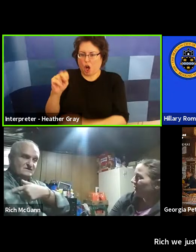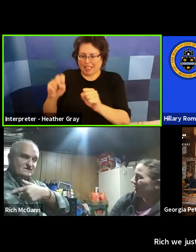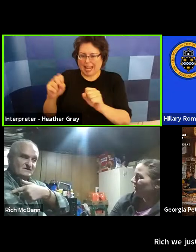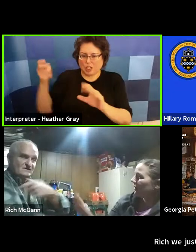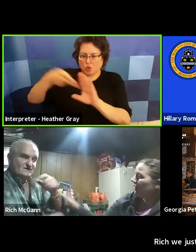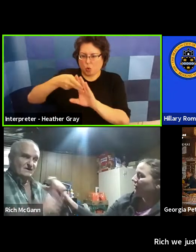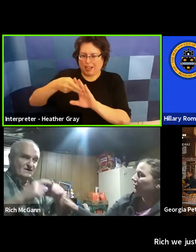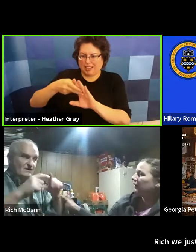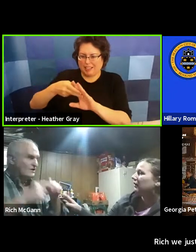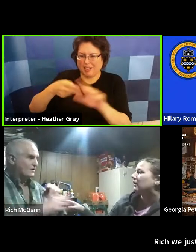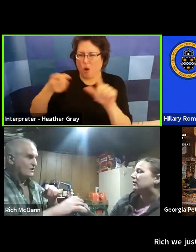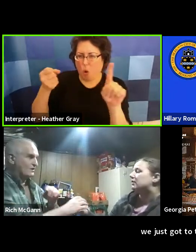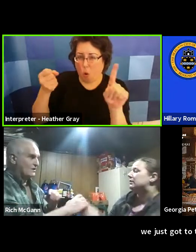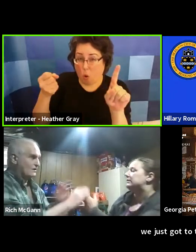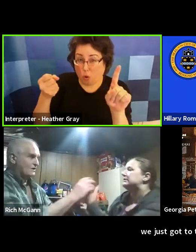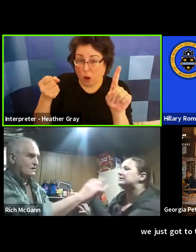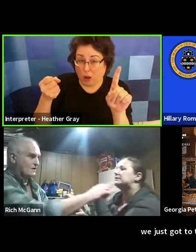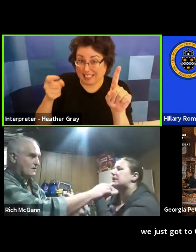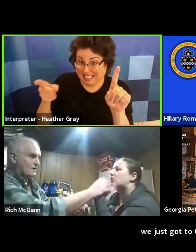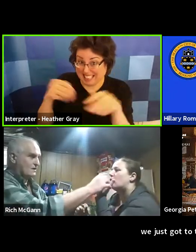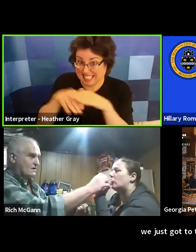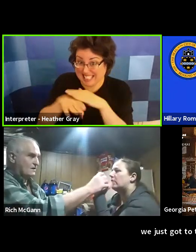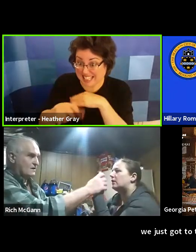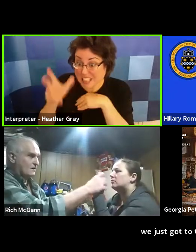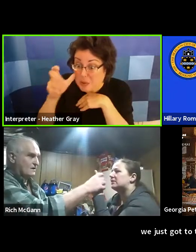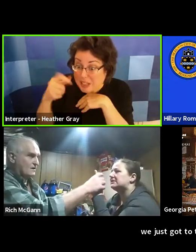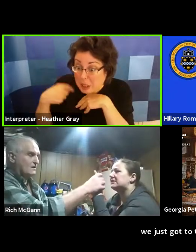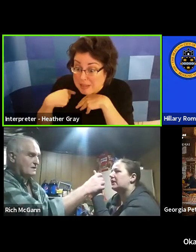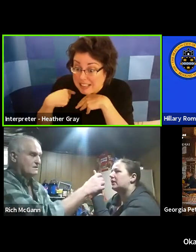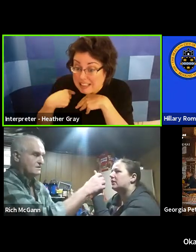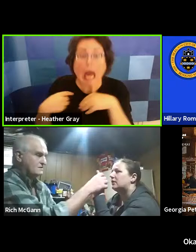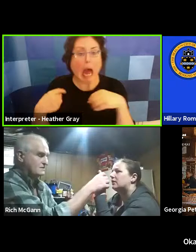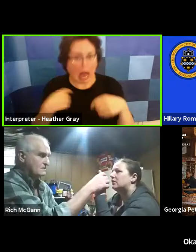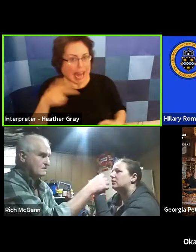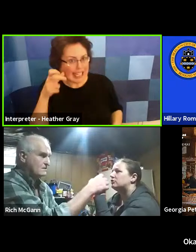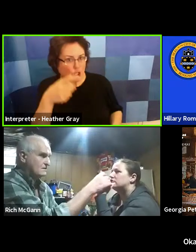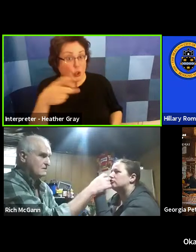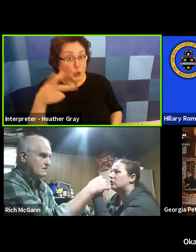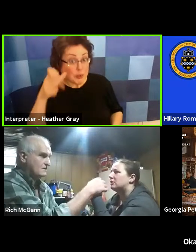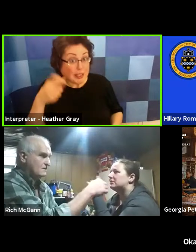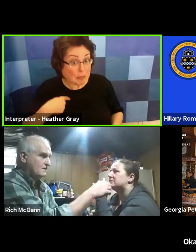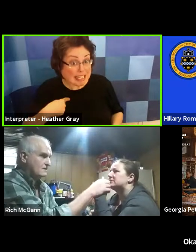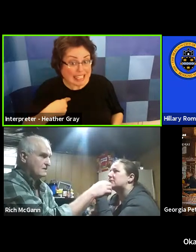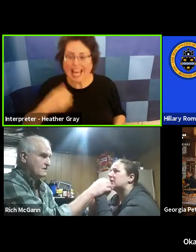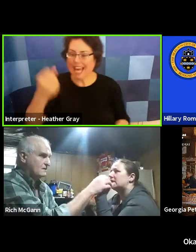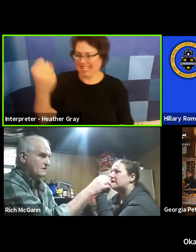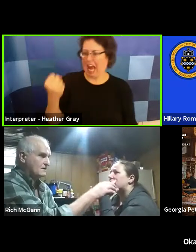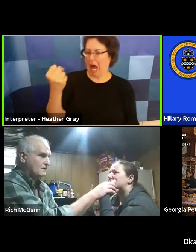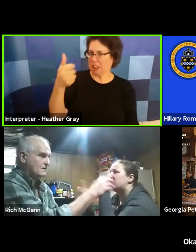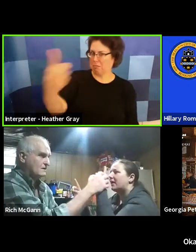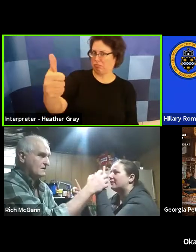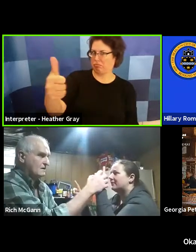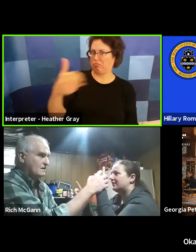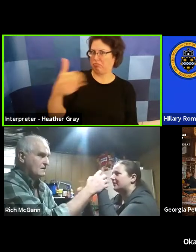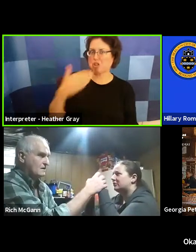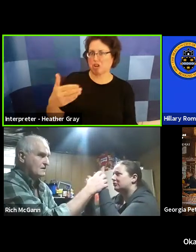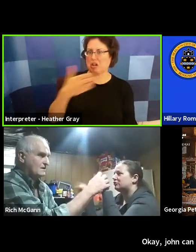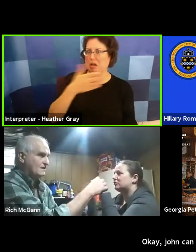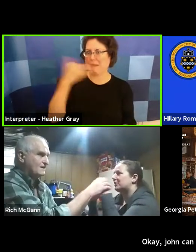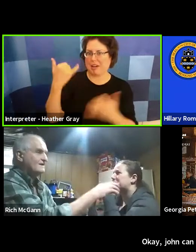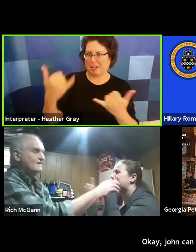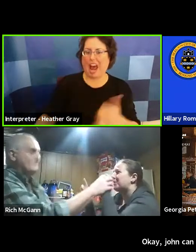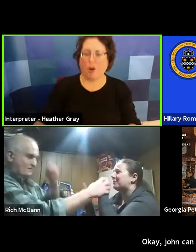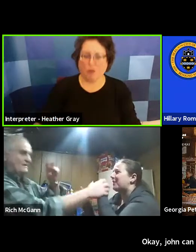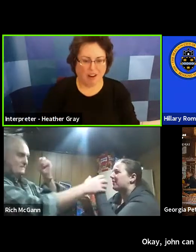1 second. Okay, John, can you hear us? I can hear you guys. Can you hear me? Okay. We can hear you and see you. Okay. And sounds